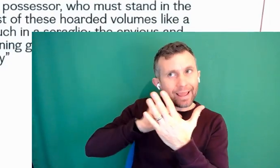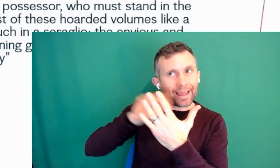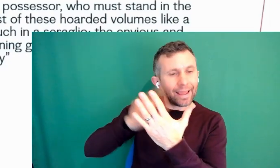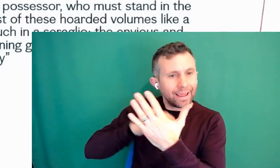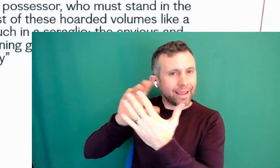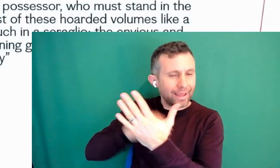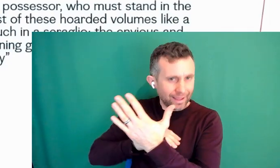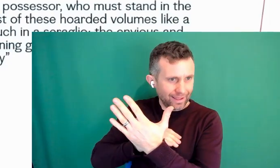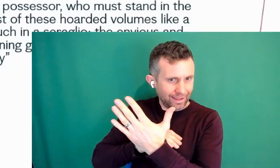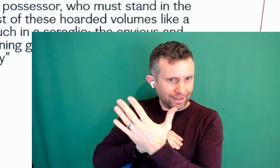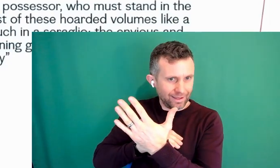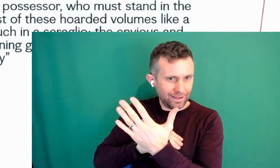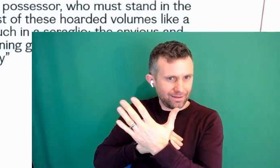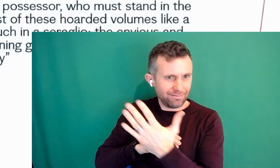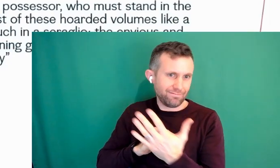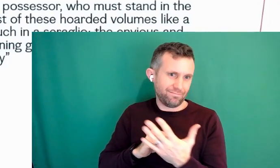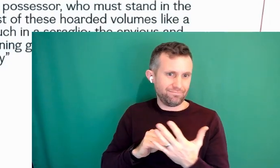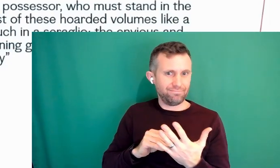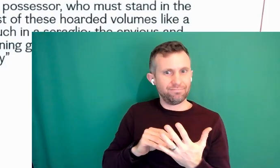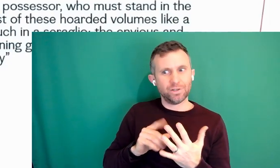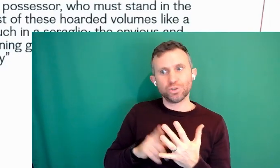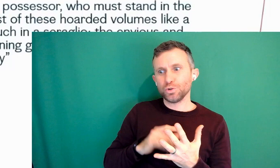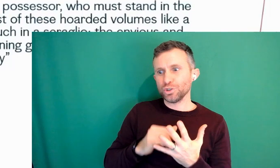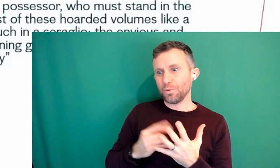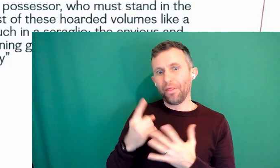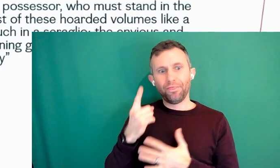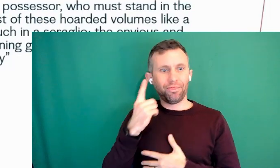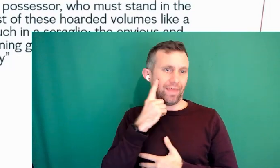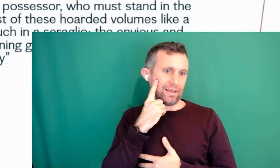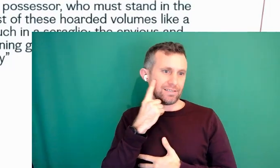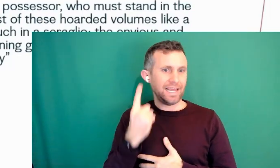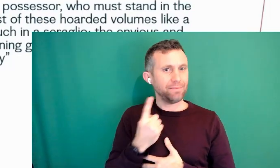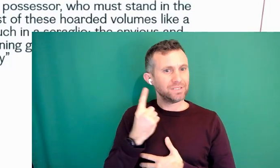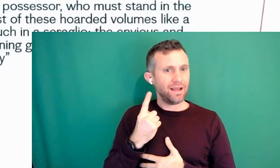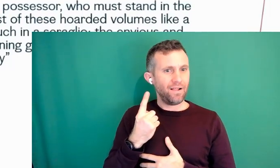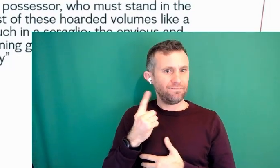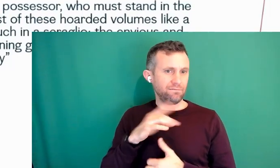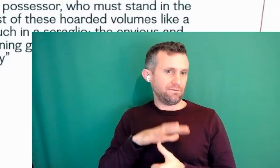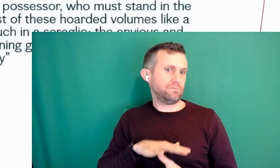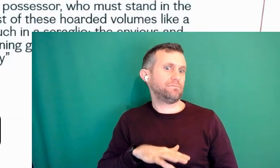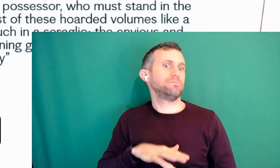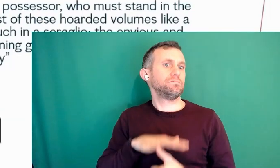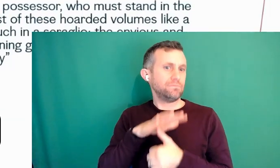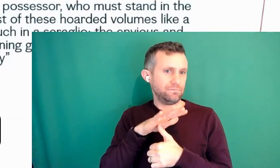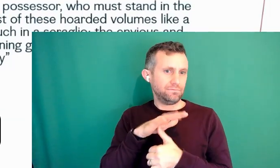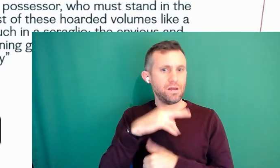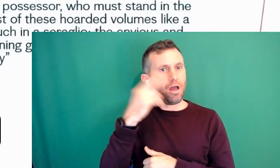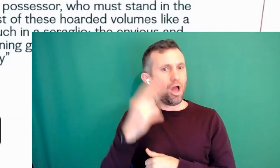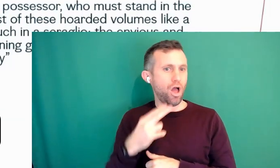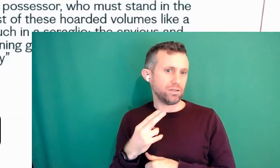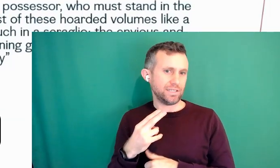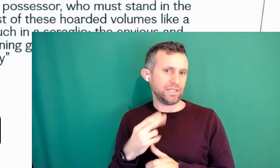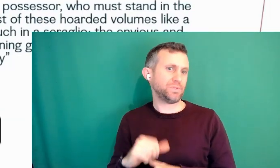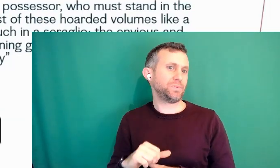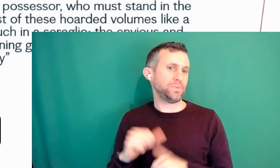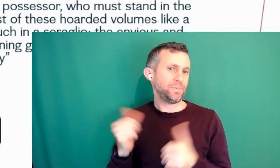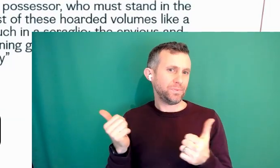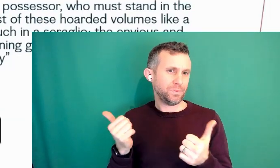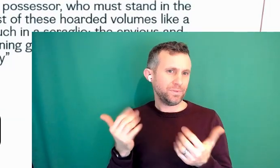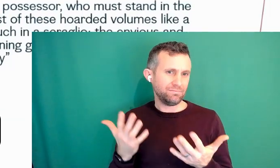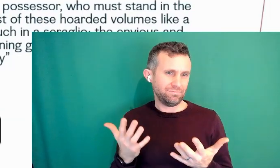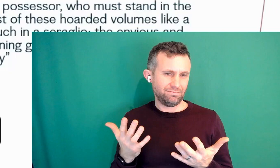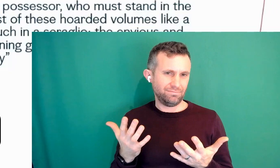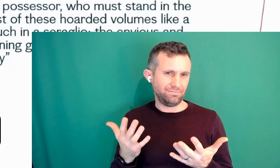only valued as a rarity, that by its high price may feed the grovelling pride of